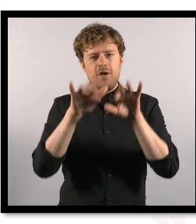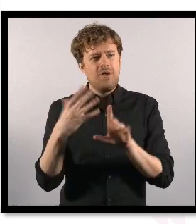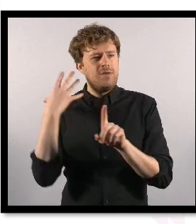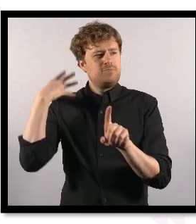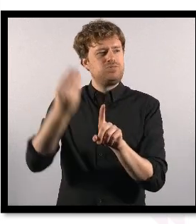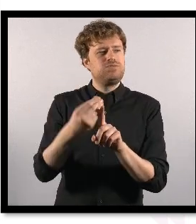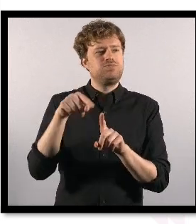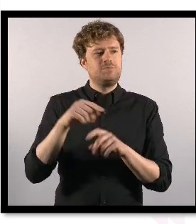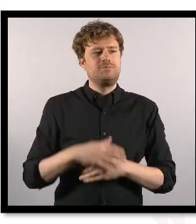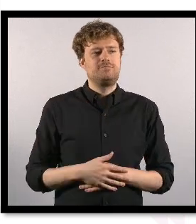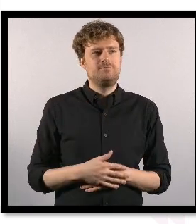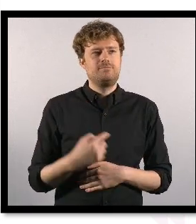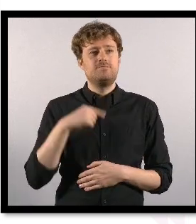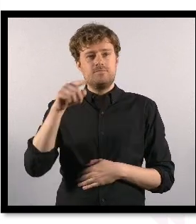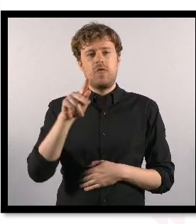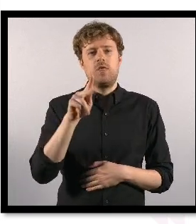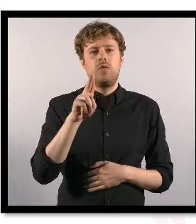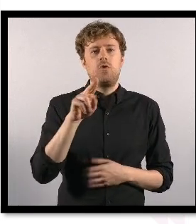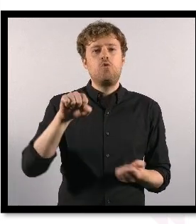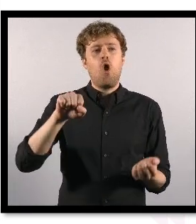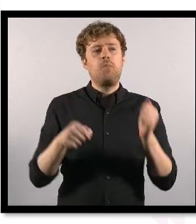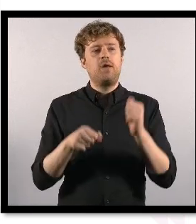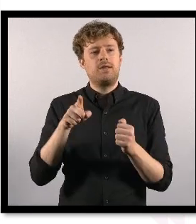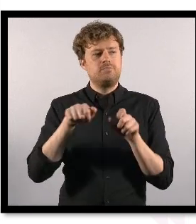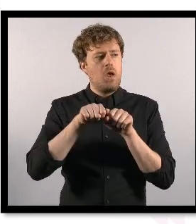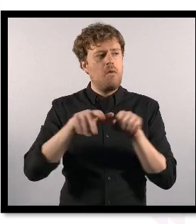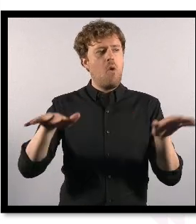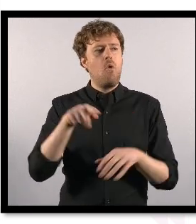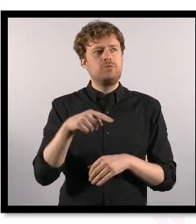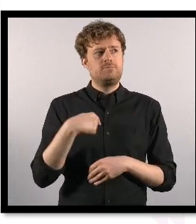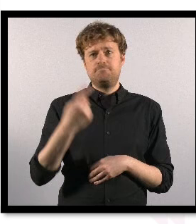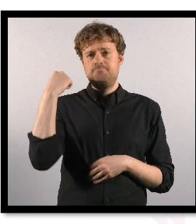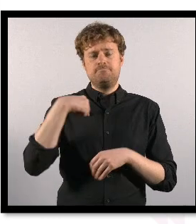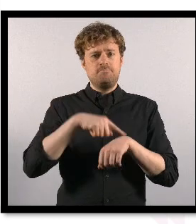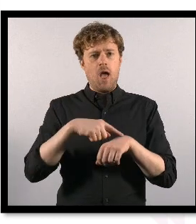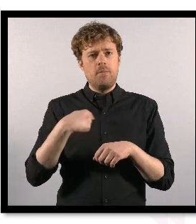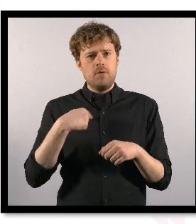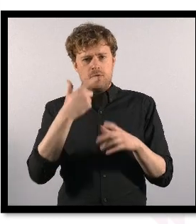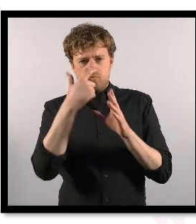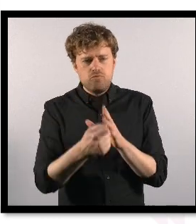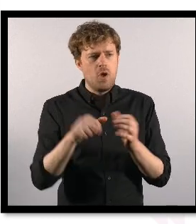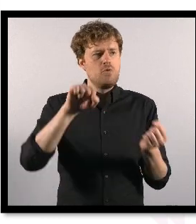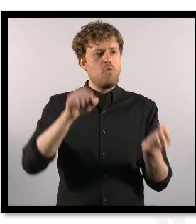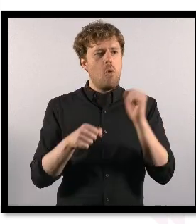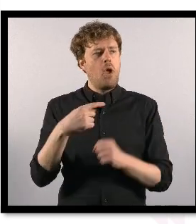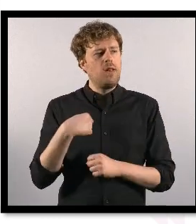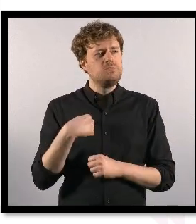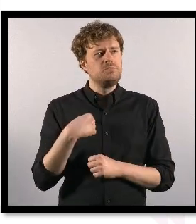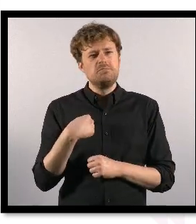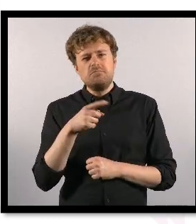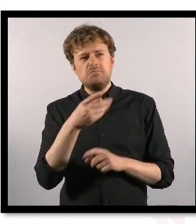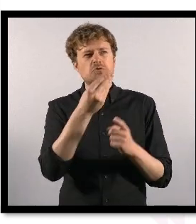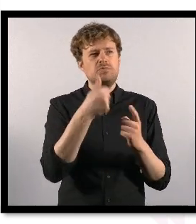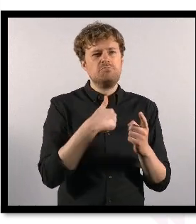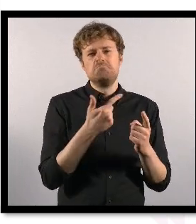there was some seeds of foundation that were happening there that really were the foundational principles for the CNCF over this next 10 years. And